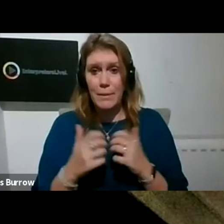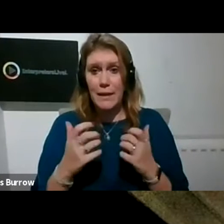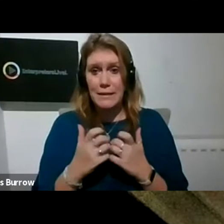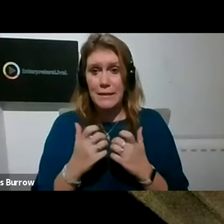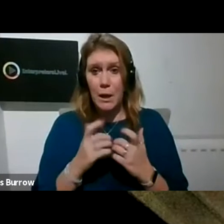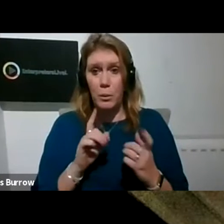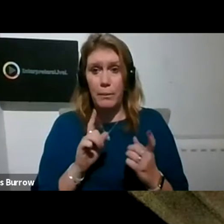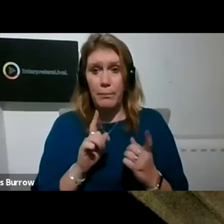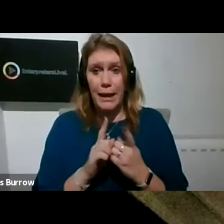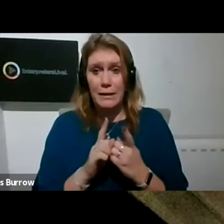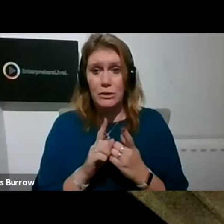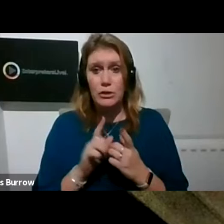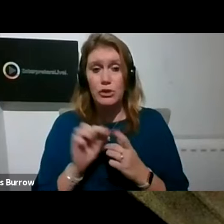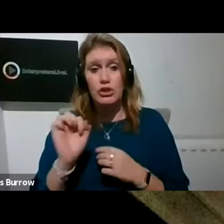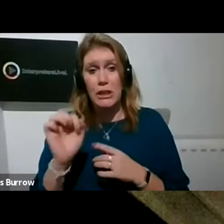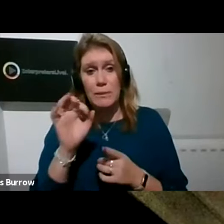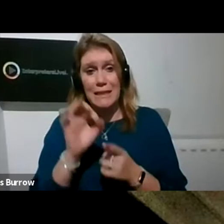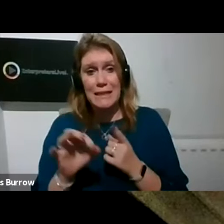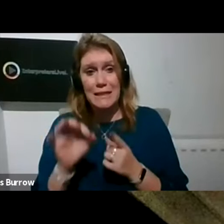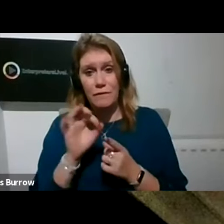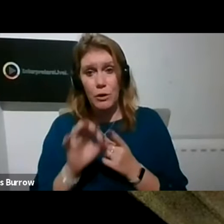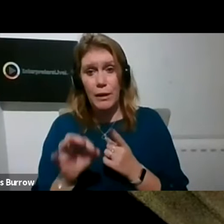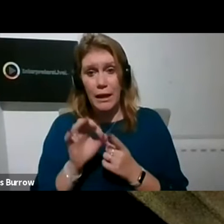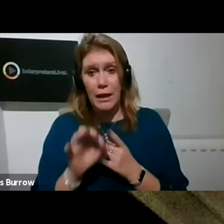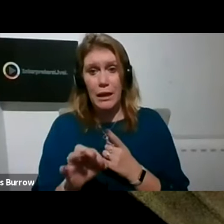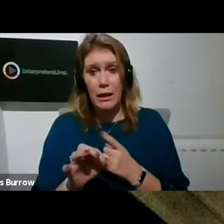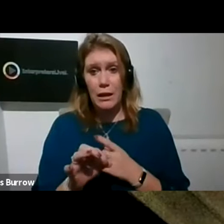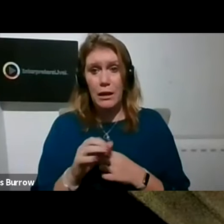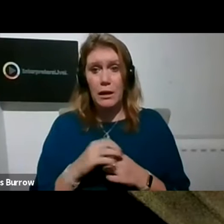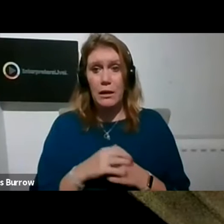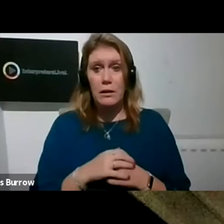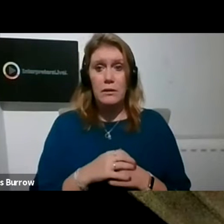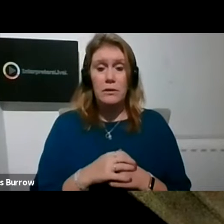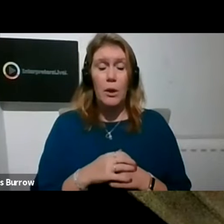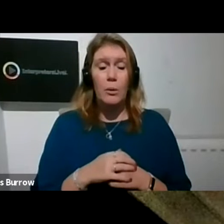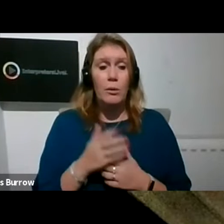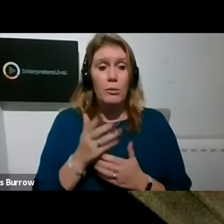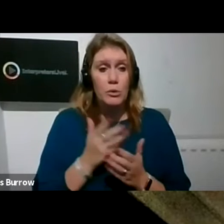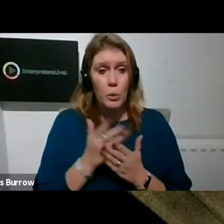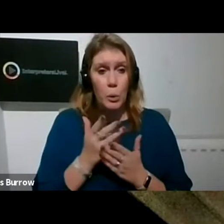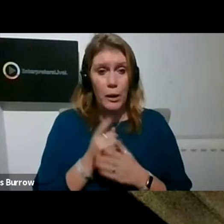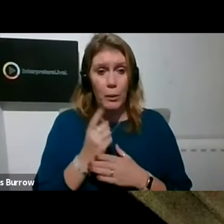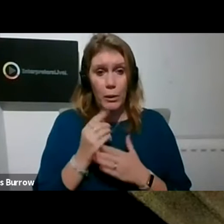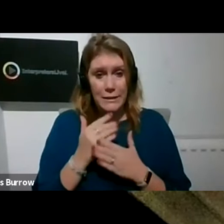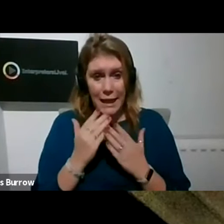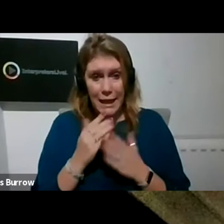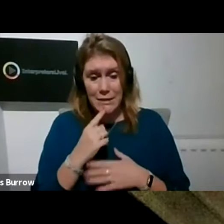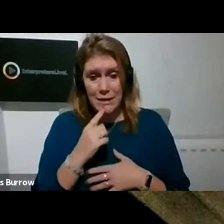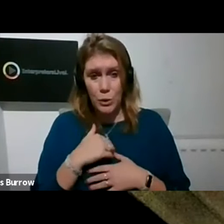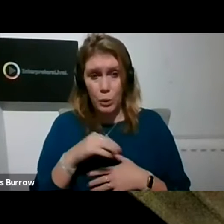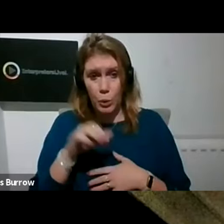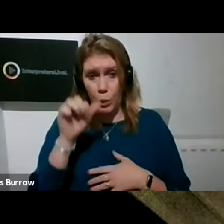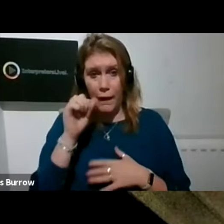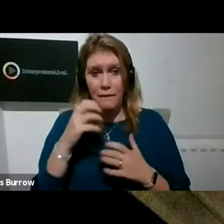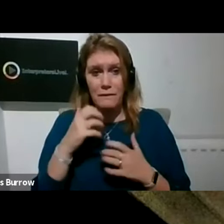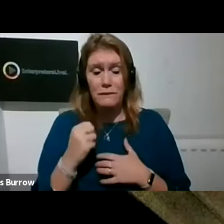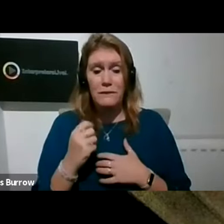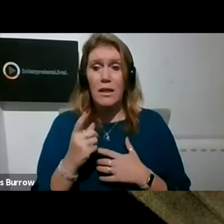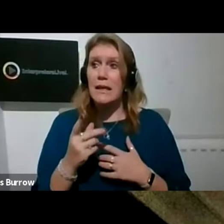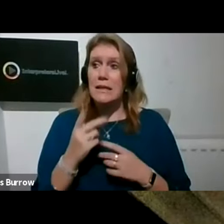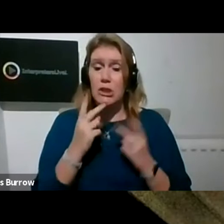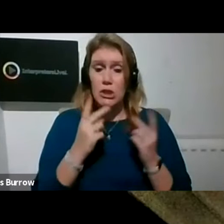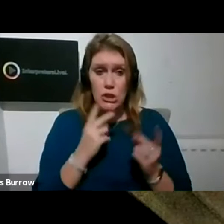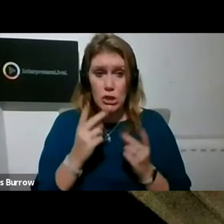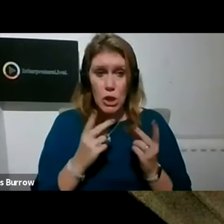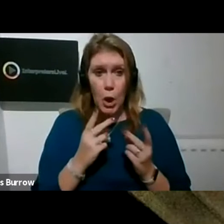and so we were chatting one day, and I said, I've got this song. We're not actually going to get to